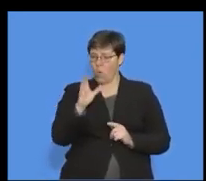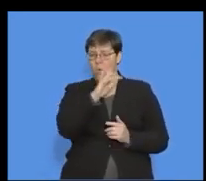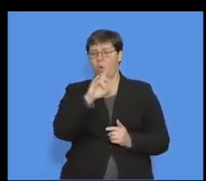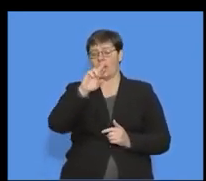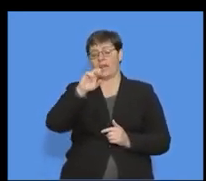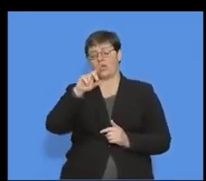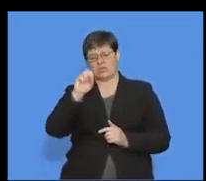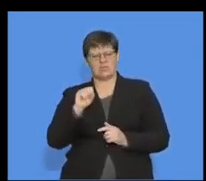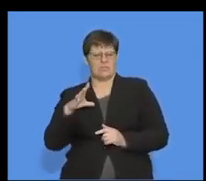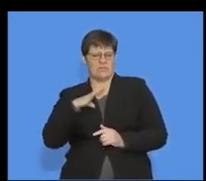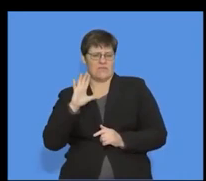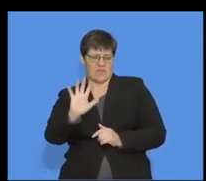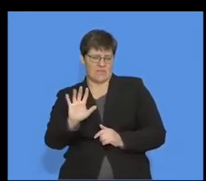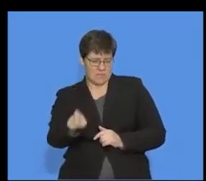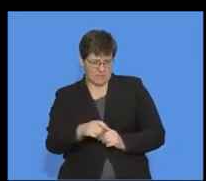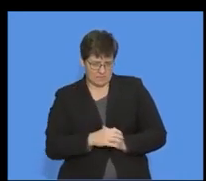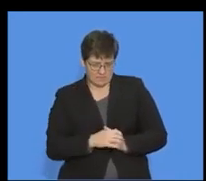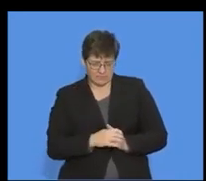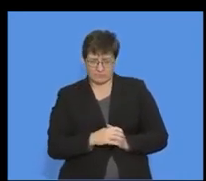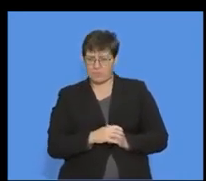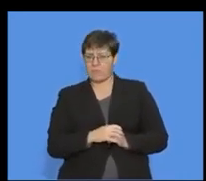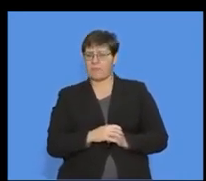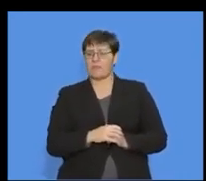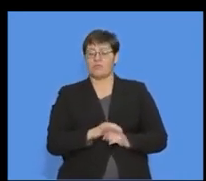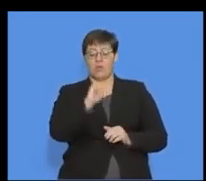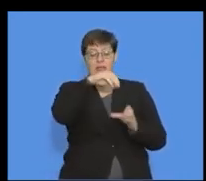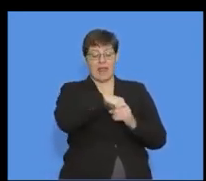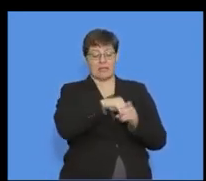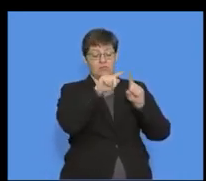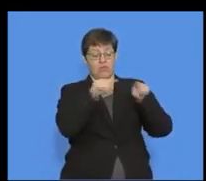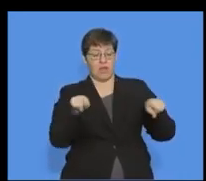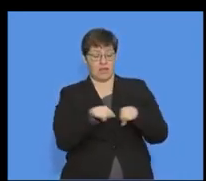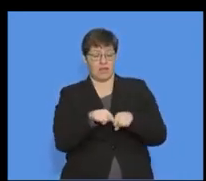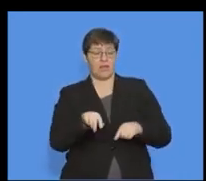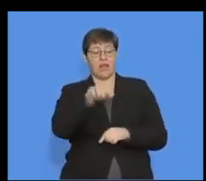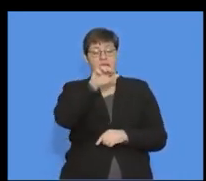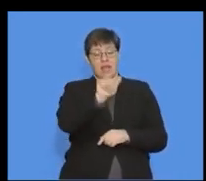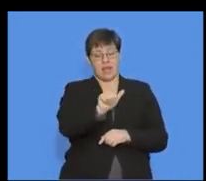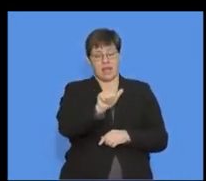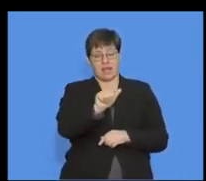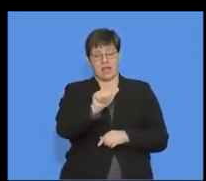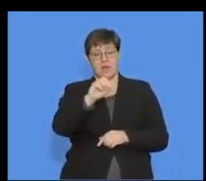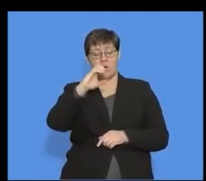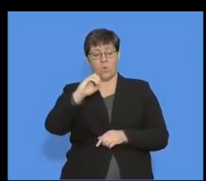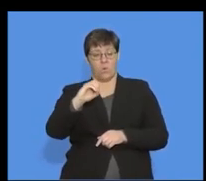the radius, it will be 5. So I will say in triangle AOB,